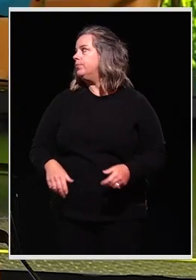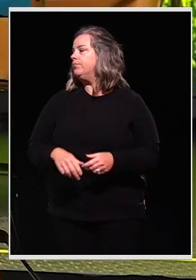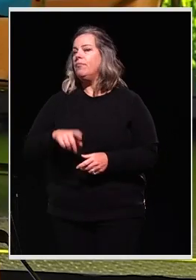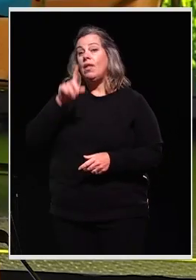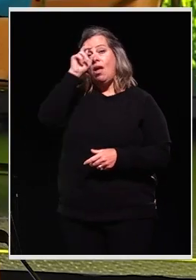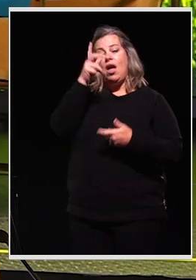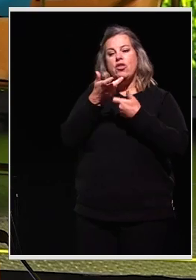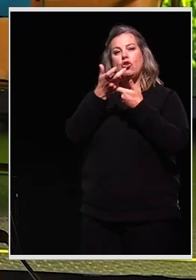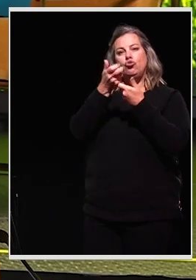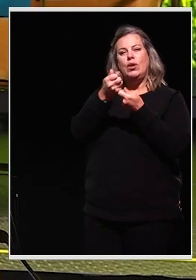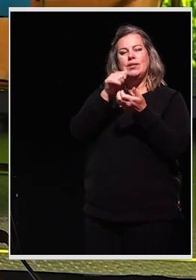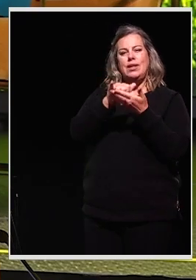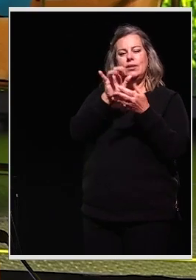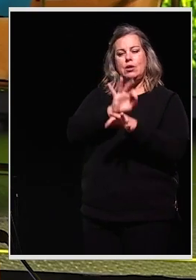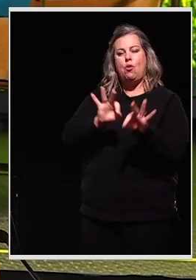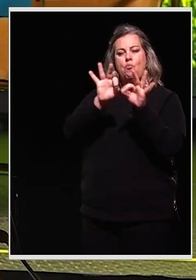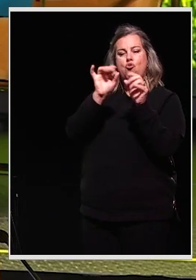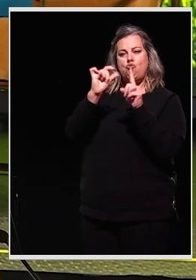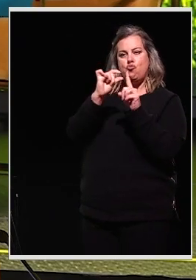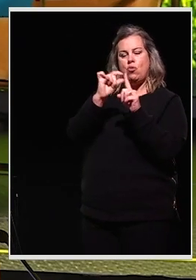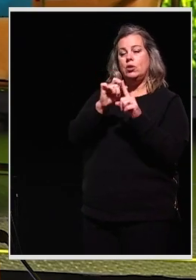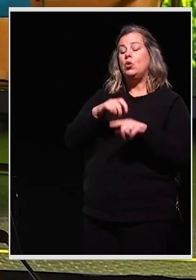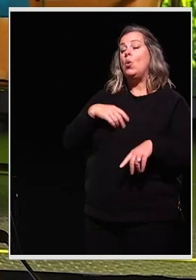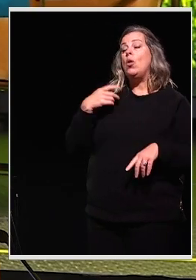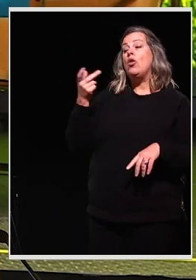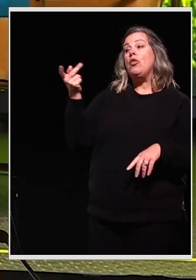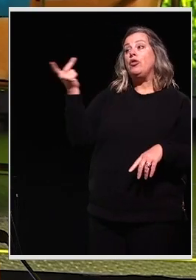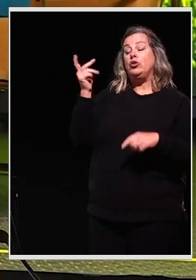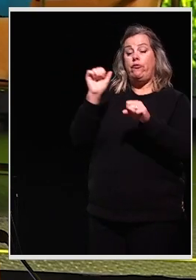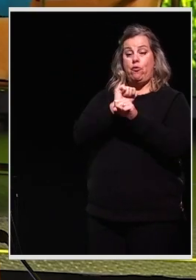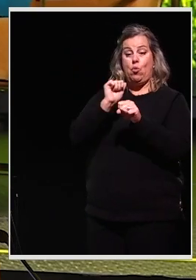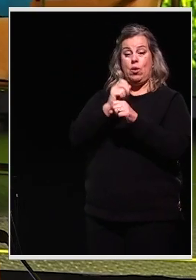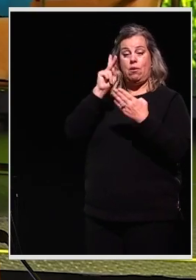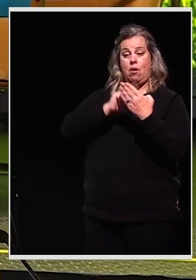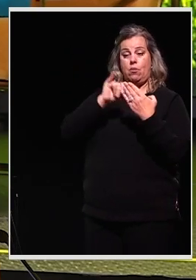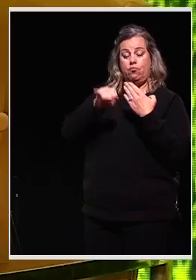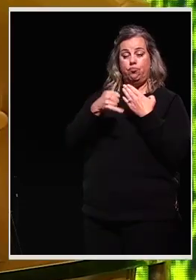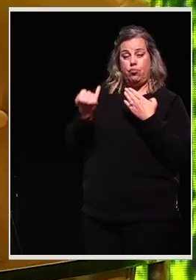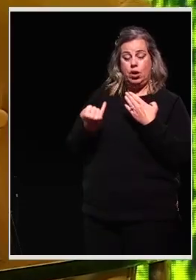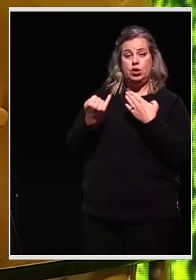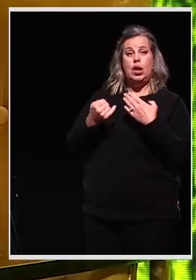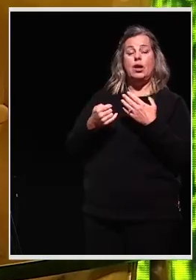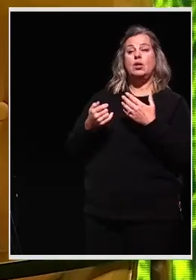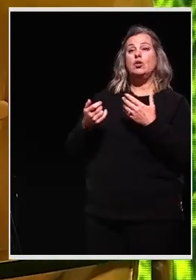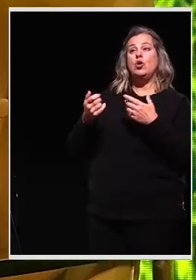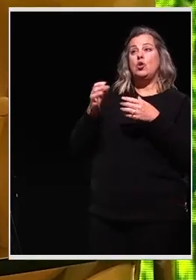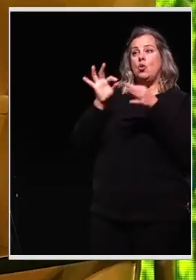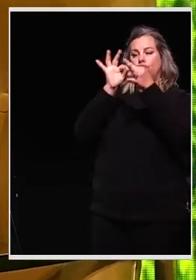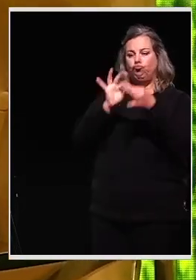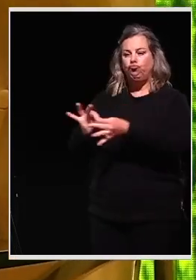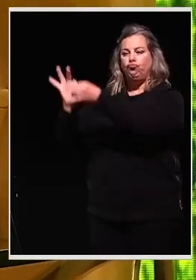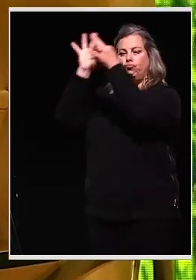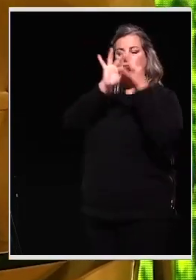word here. So you're both working on projects where you're bringing different industry players together, which